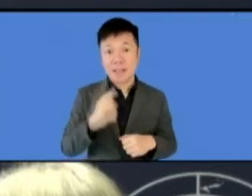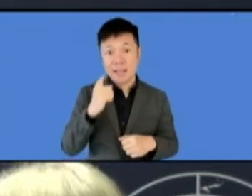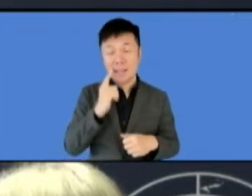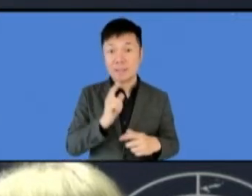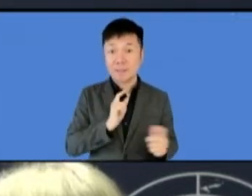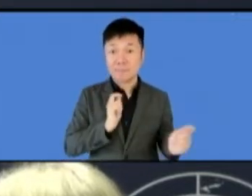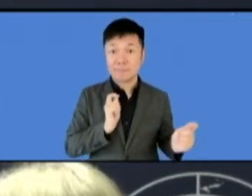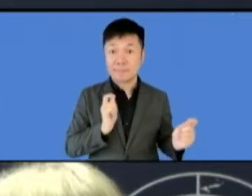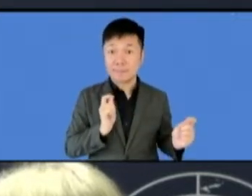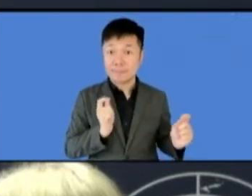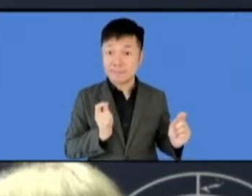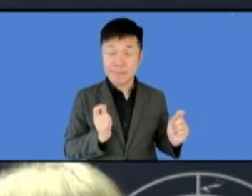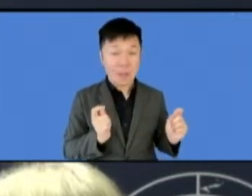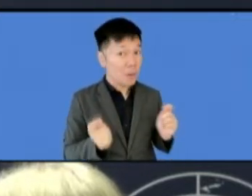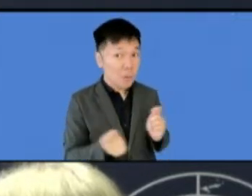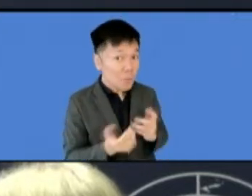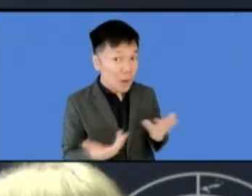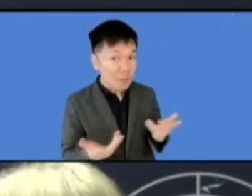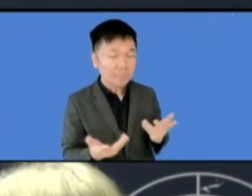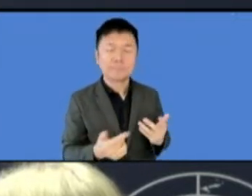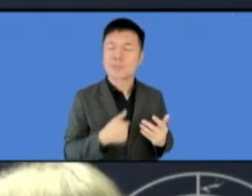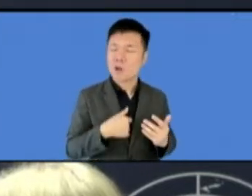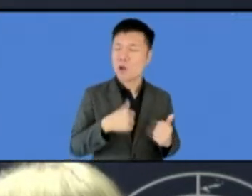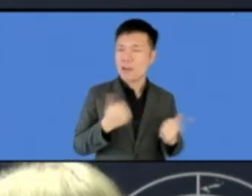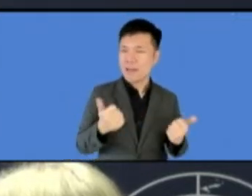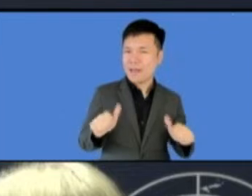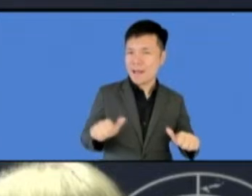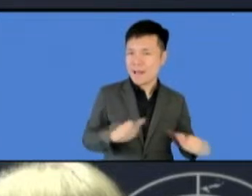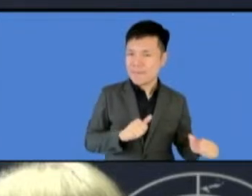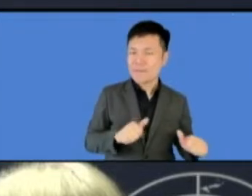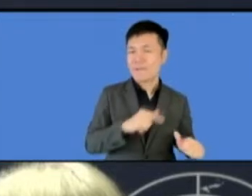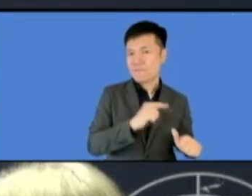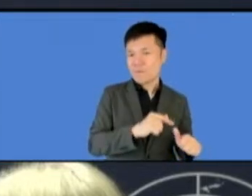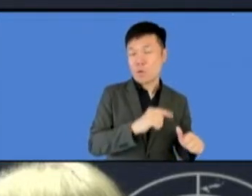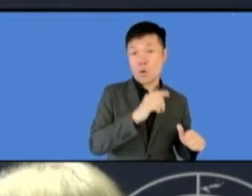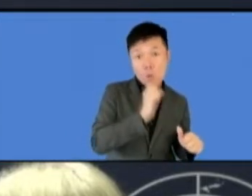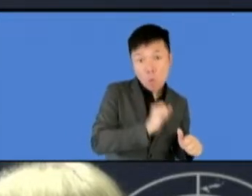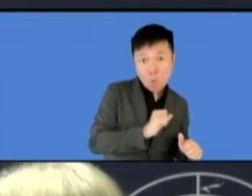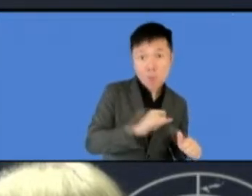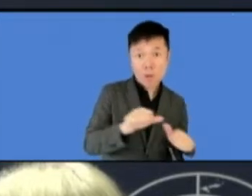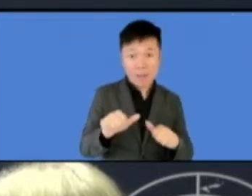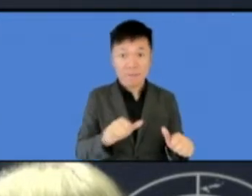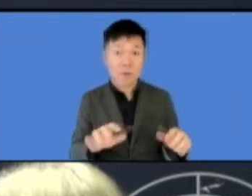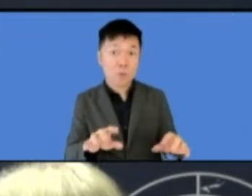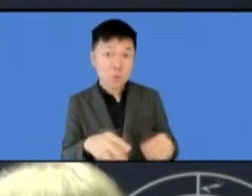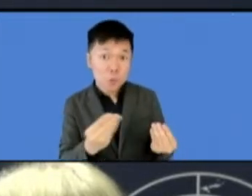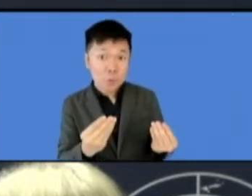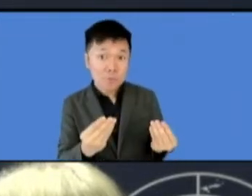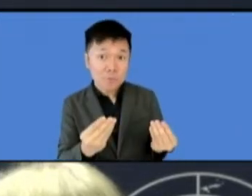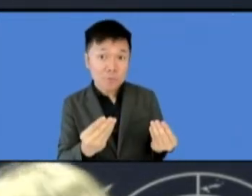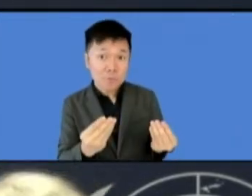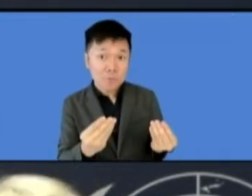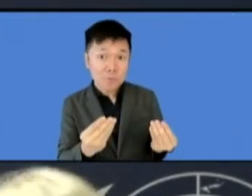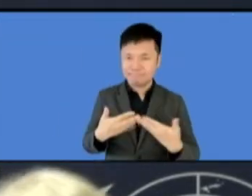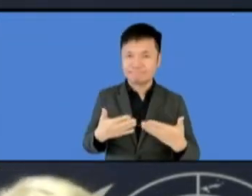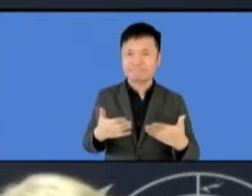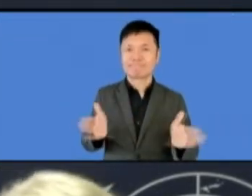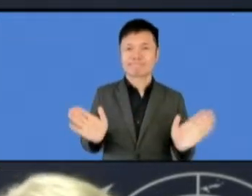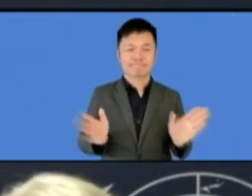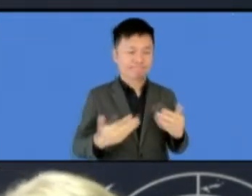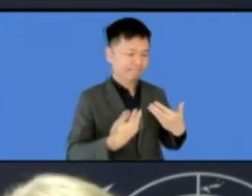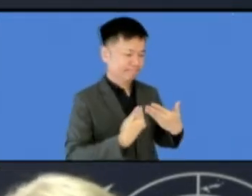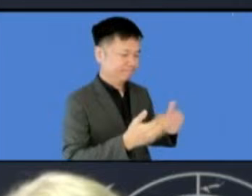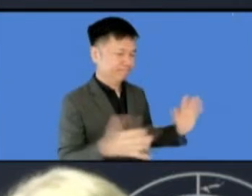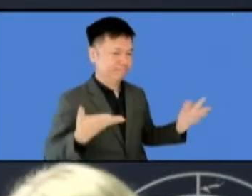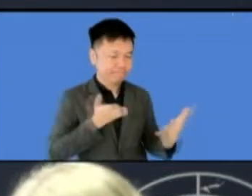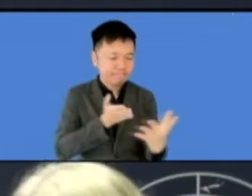from having activities structured for each generation and then breaking down those walls and connecting them all so that they become one people